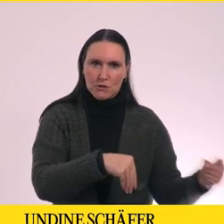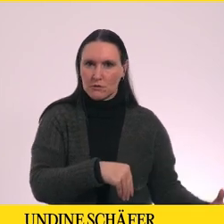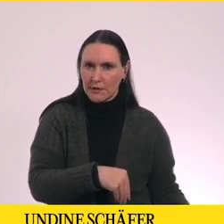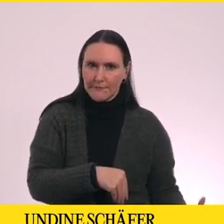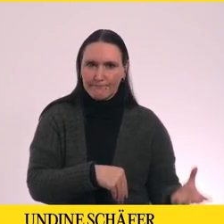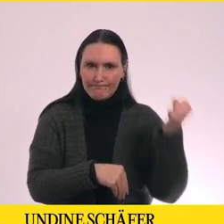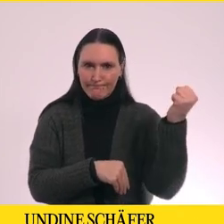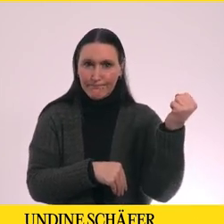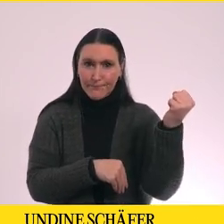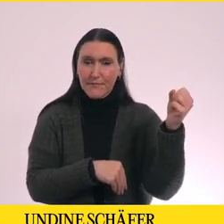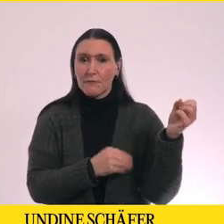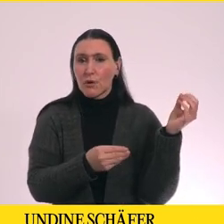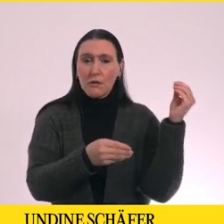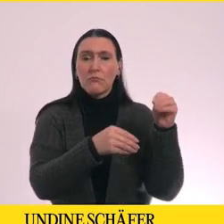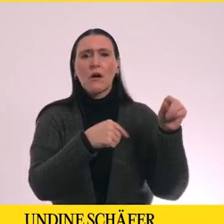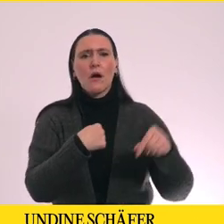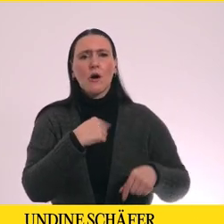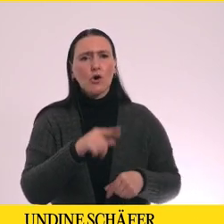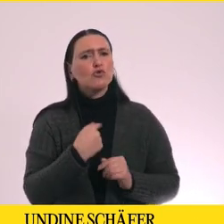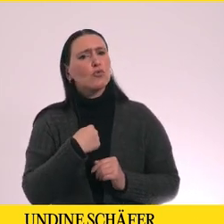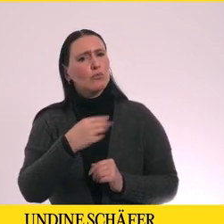we also try to unlearn our own